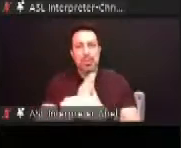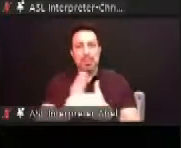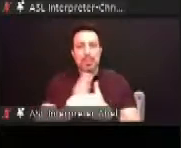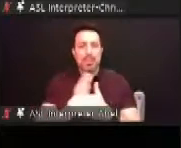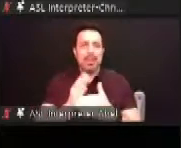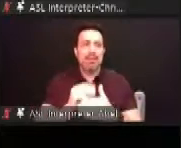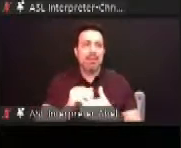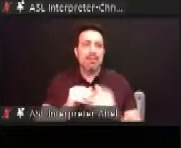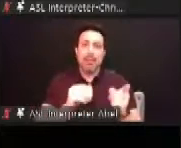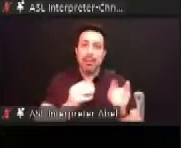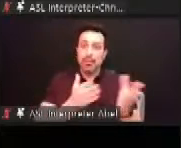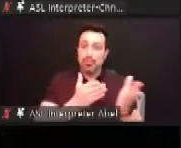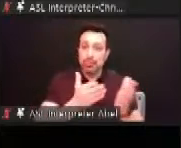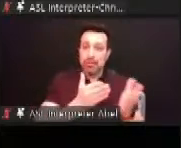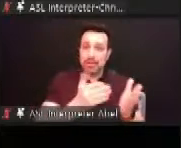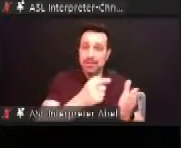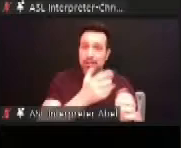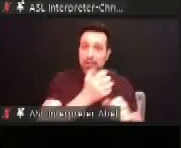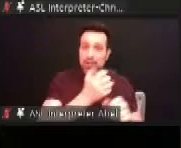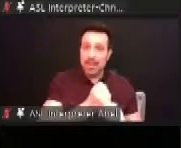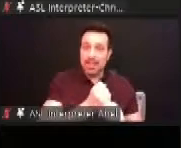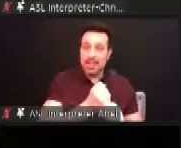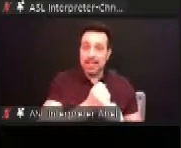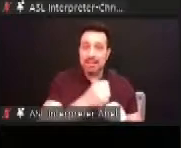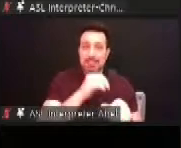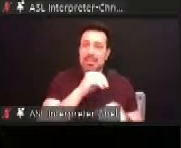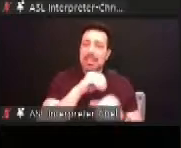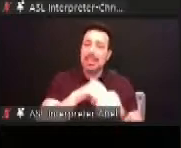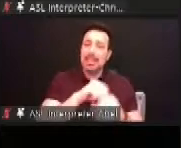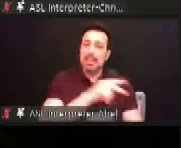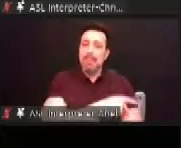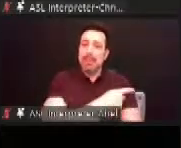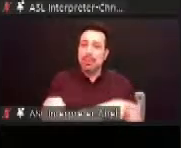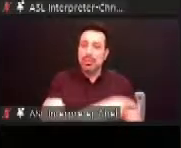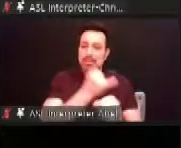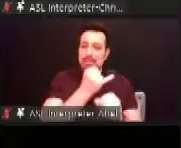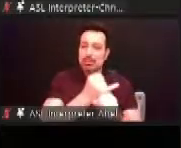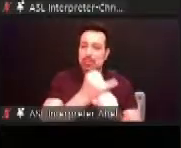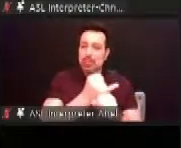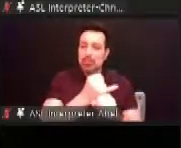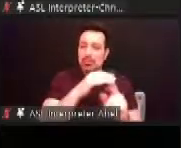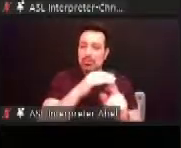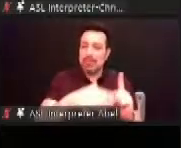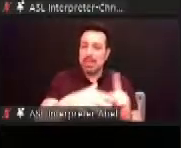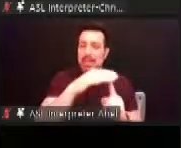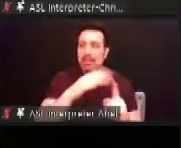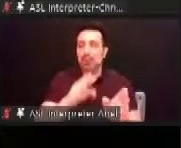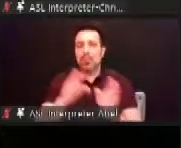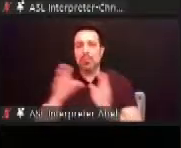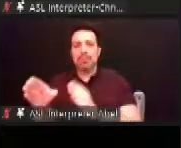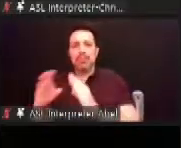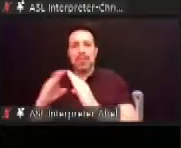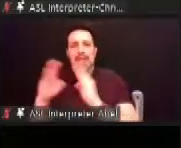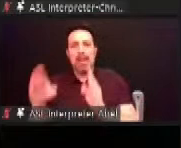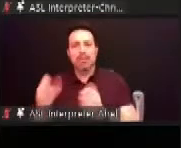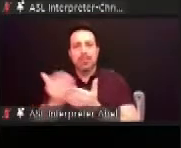the services that they're getting in these inpatient institutional settings to the housing resources at our